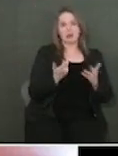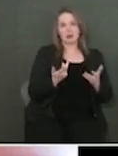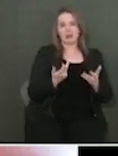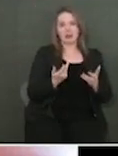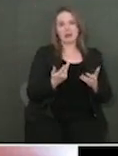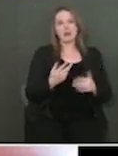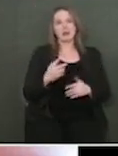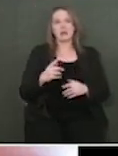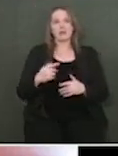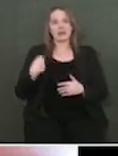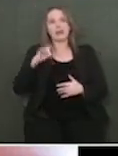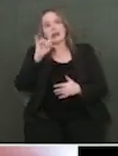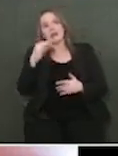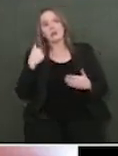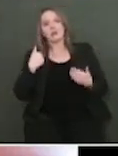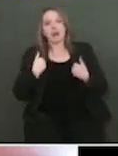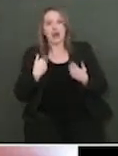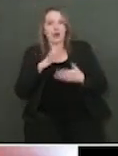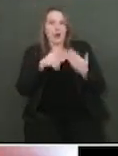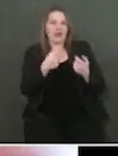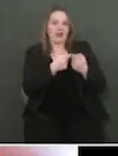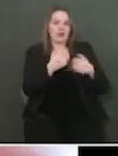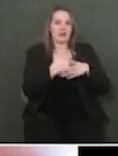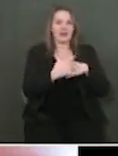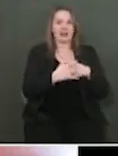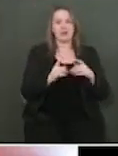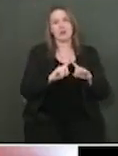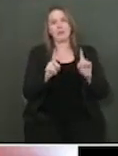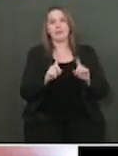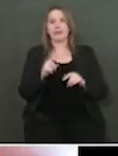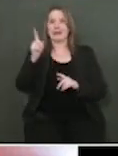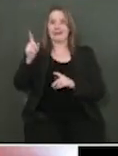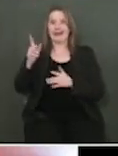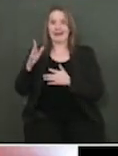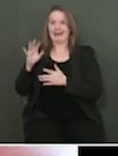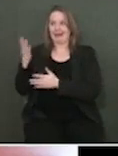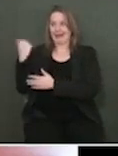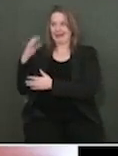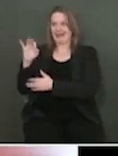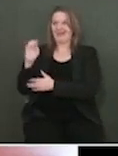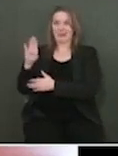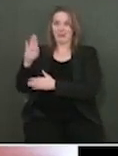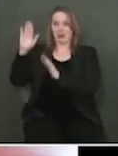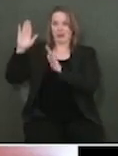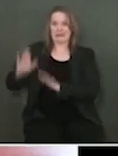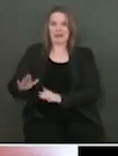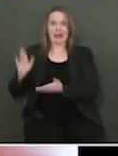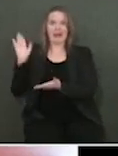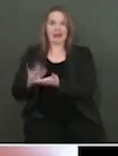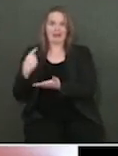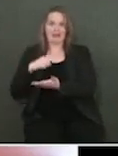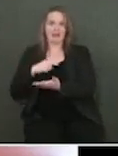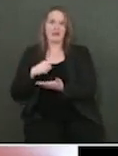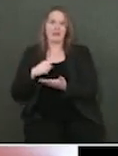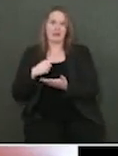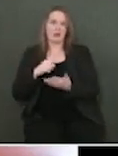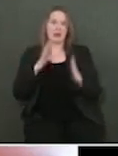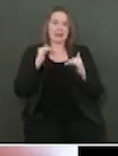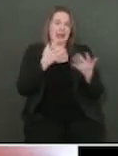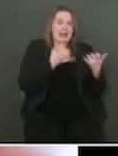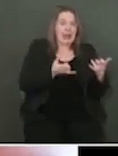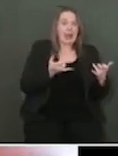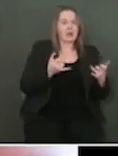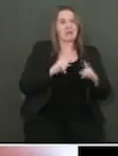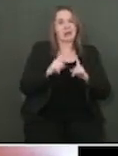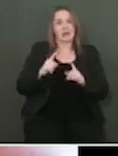the generation available. But again, it was kind of artificially held down below what we're expecting. So yeah, I just think